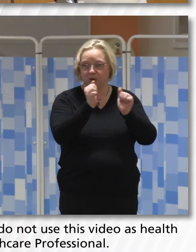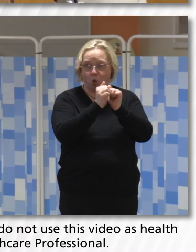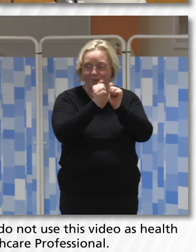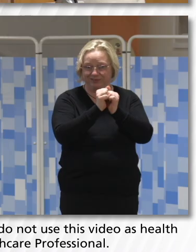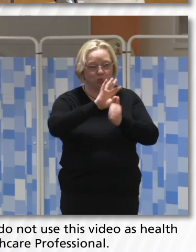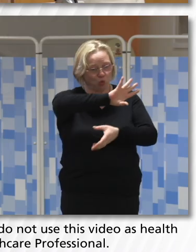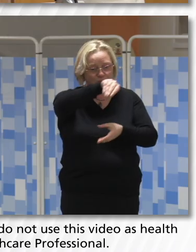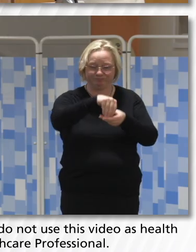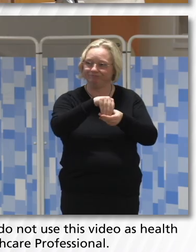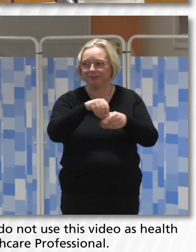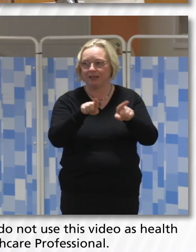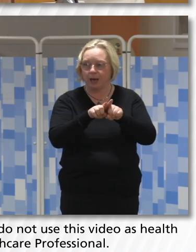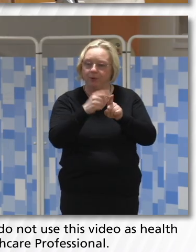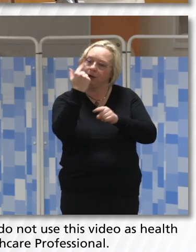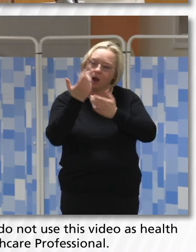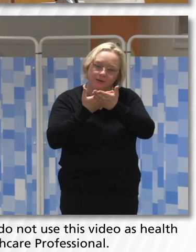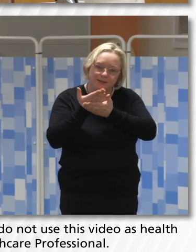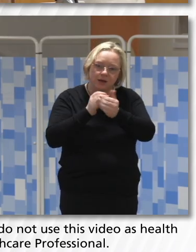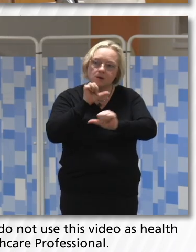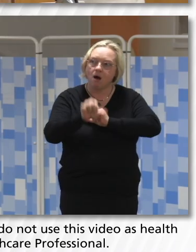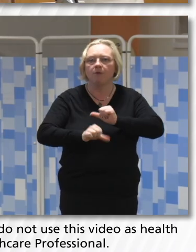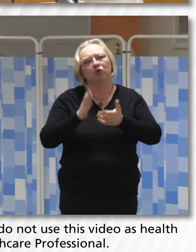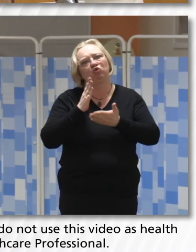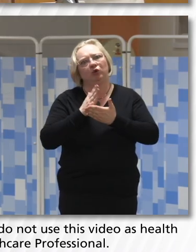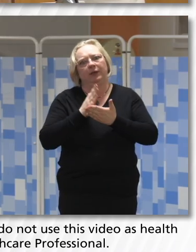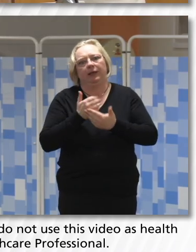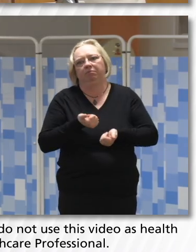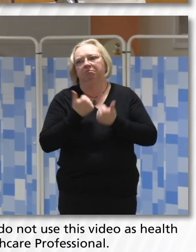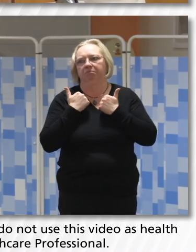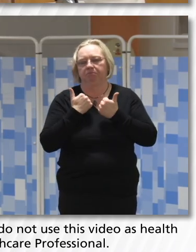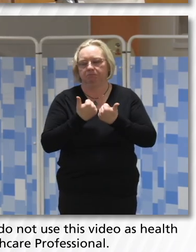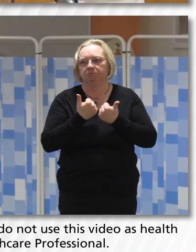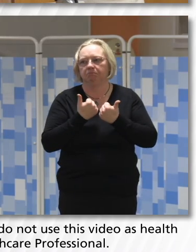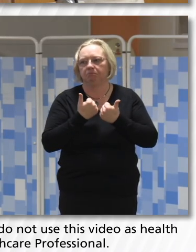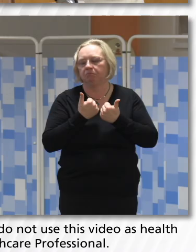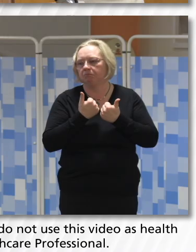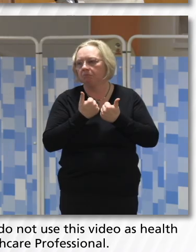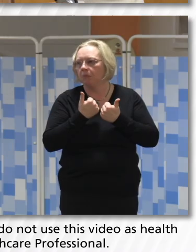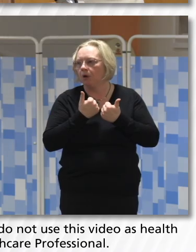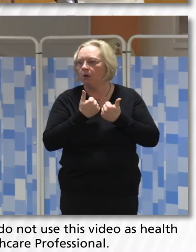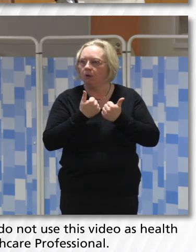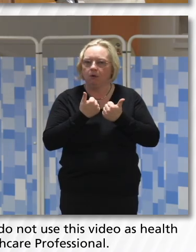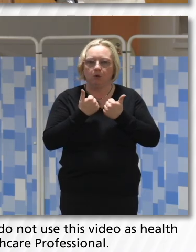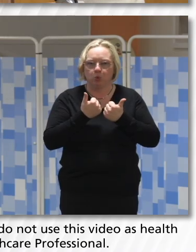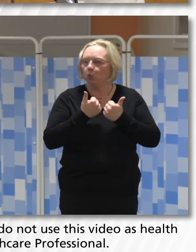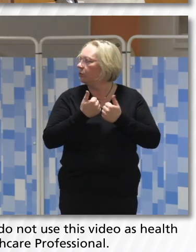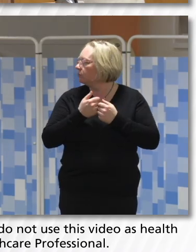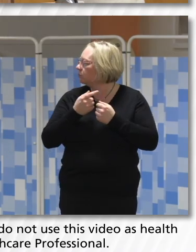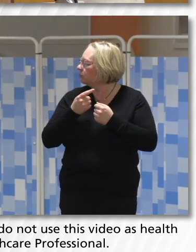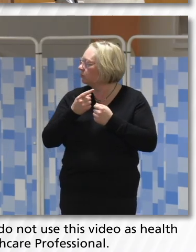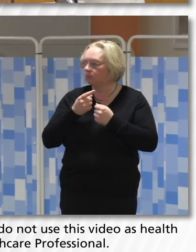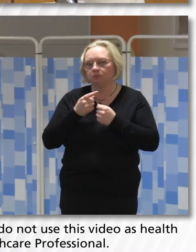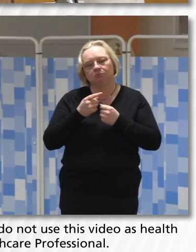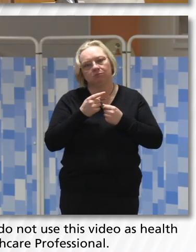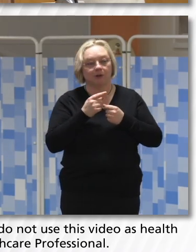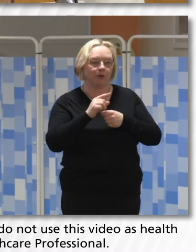that person afterwards. So it really is, as at the end of as they say at the end of the slide, a one-stop